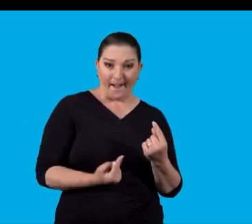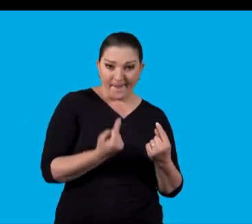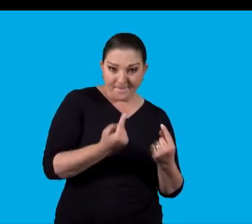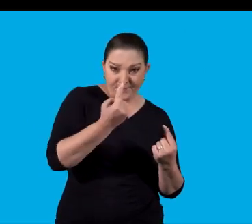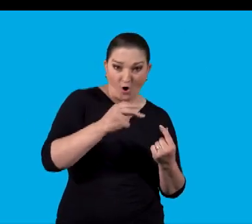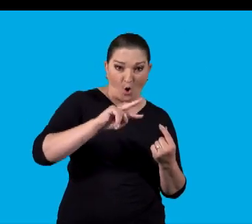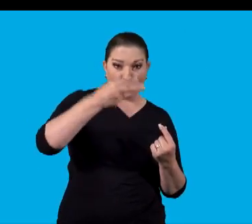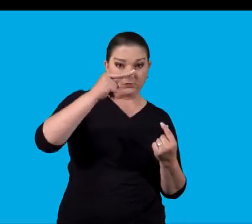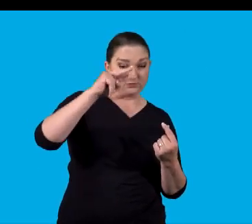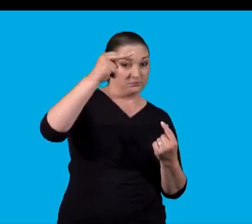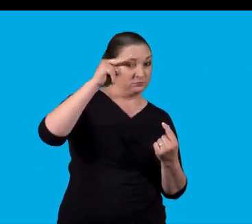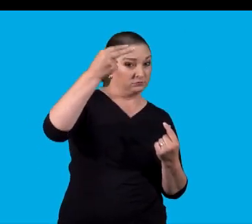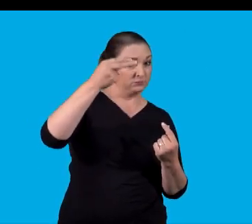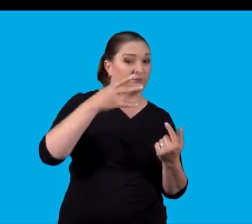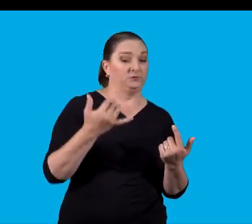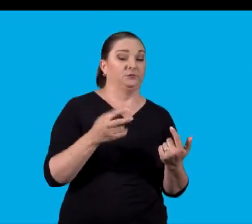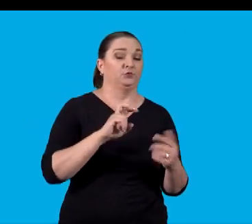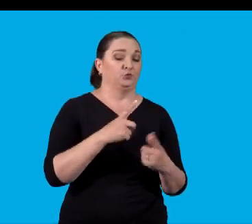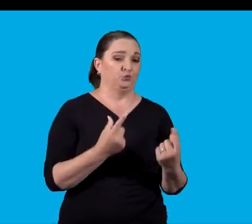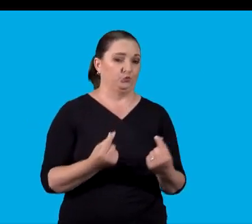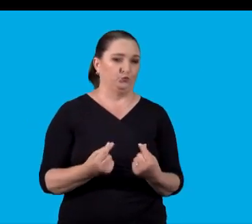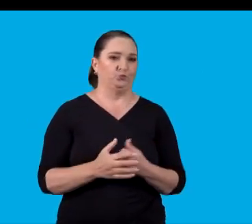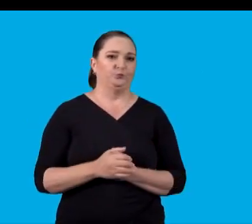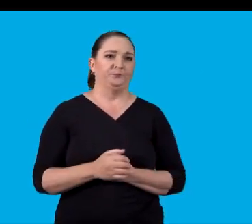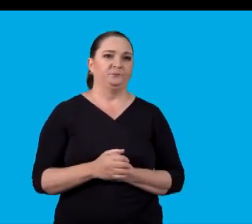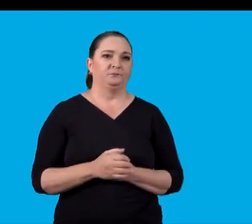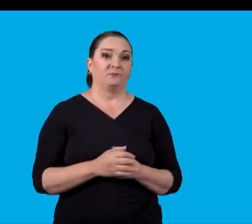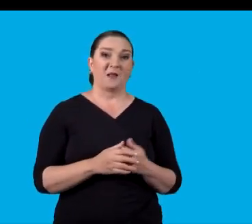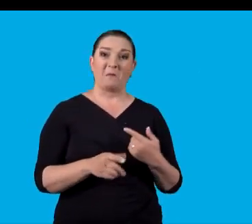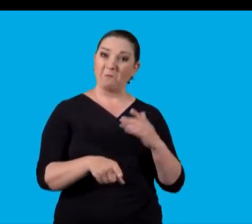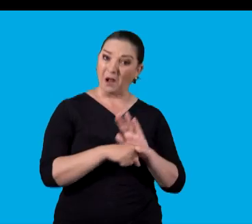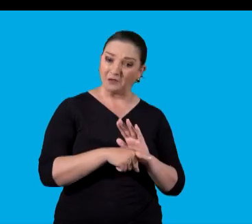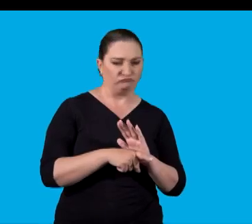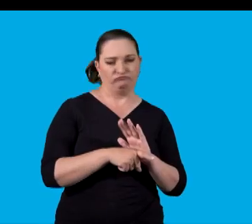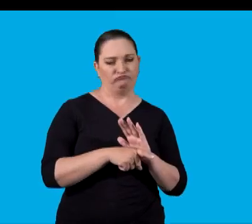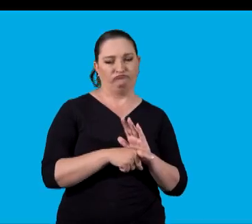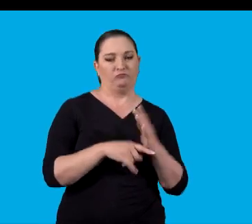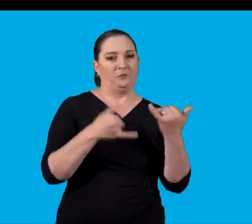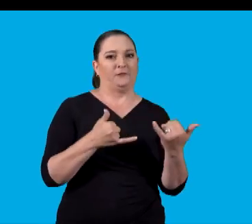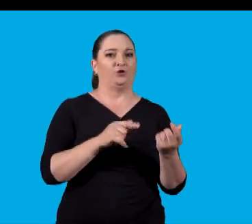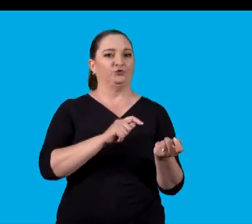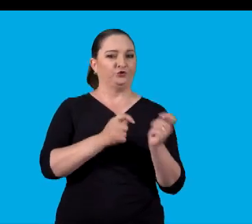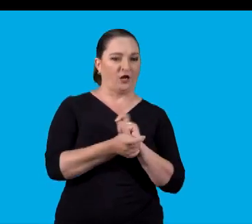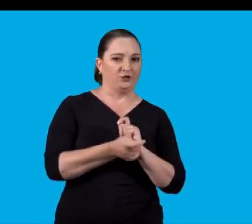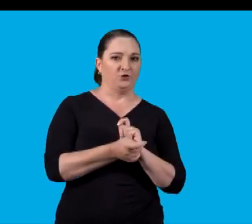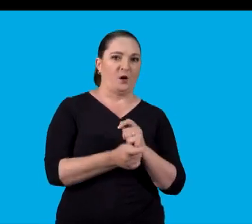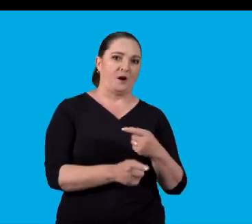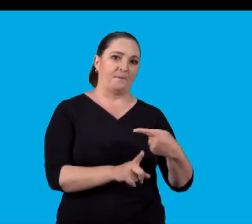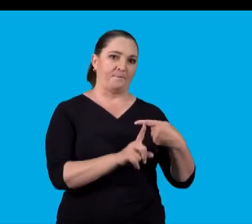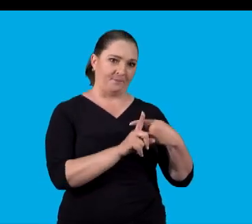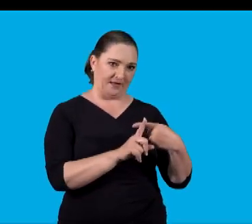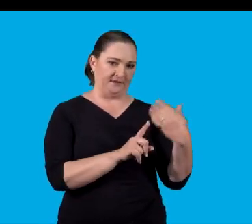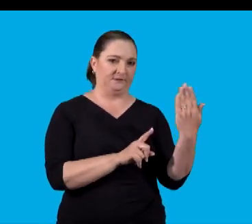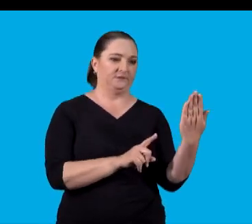principle. When I go up, I do opposite the sign. So that means I'm going to say now, is it a minus? No, it is not a minus. So what am I